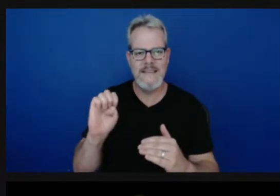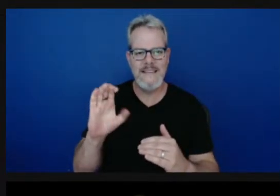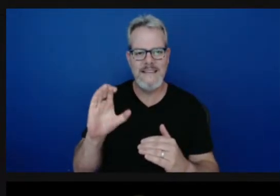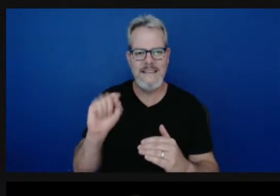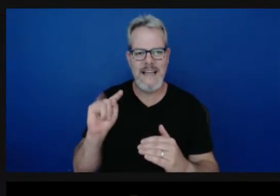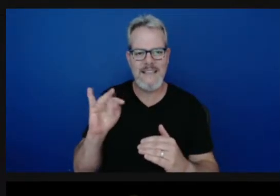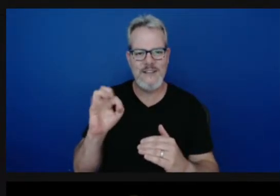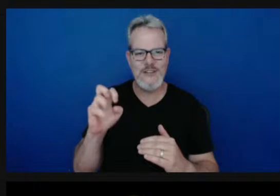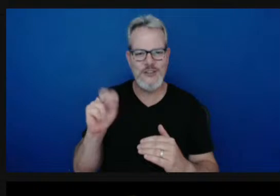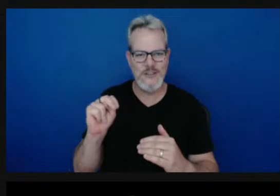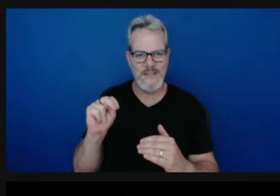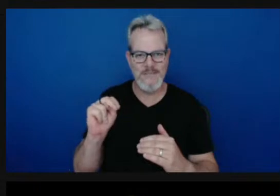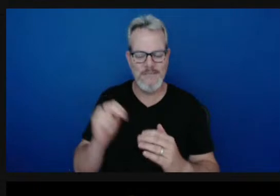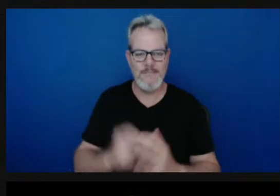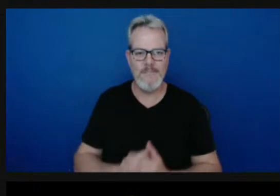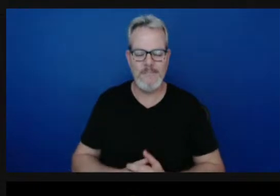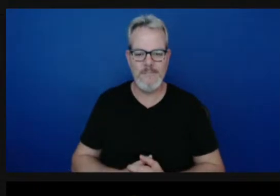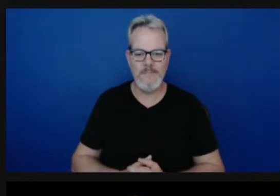Got it.